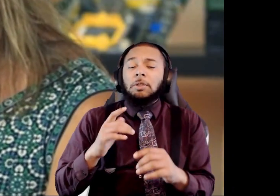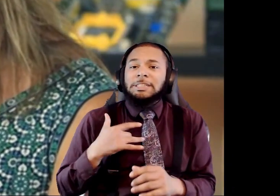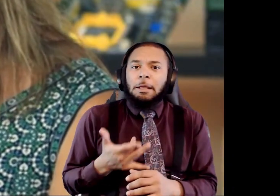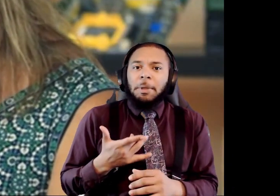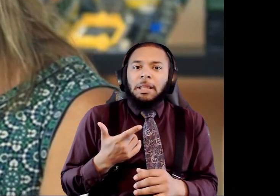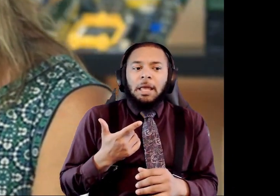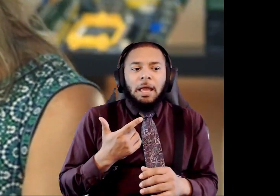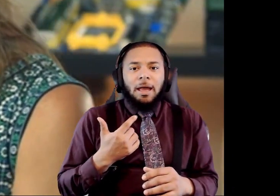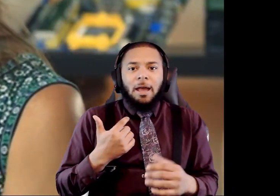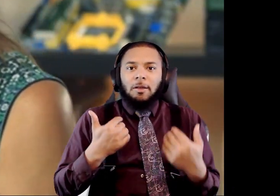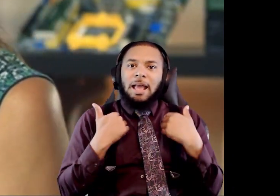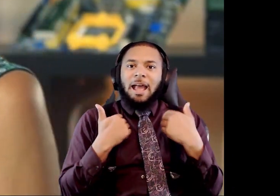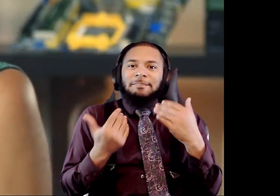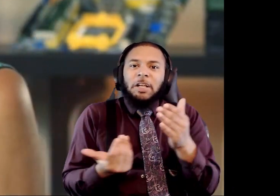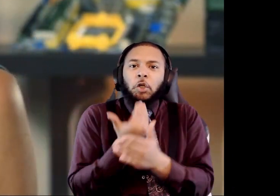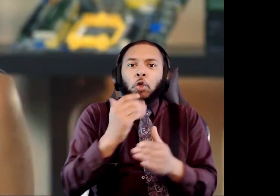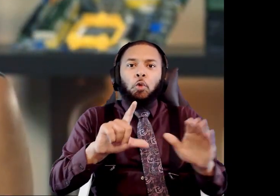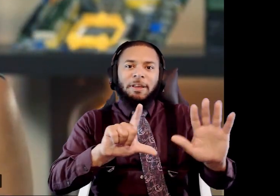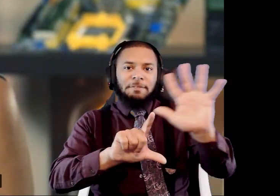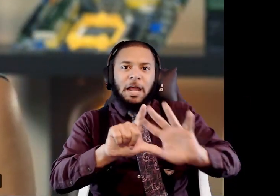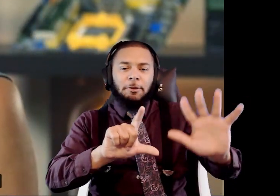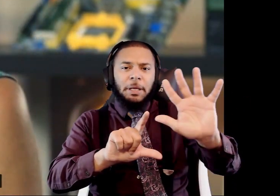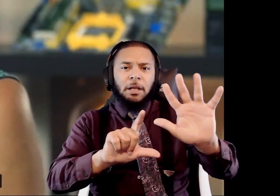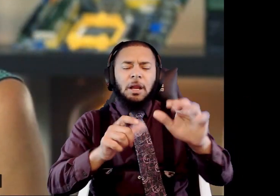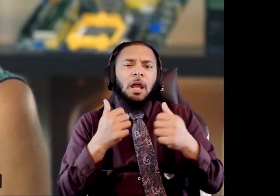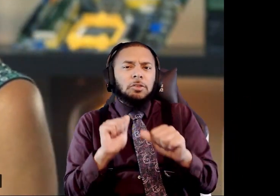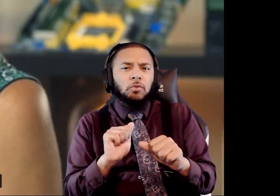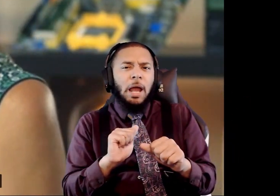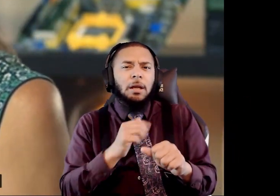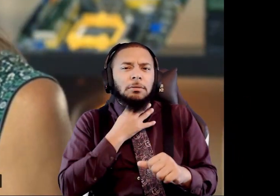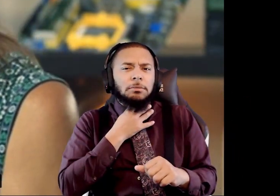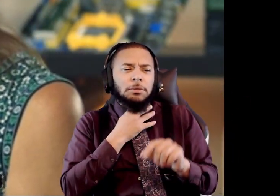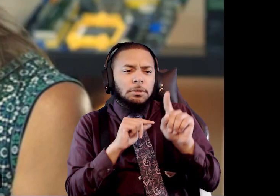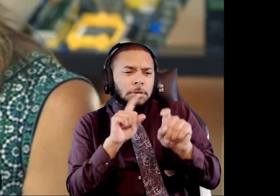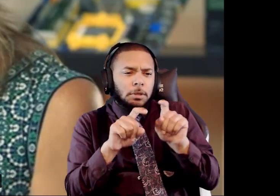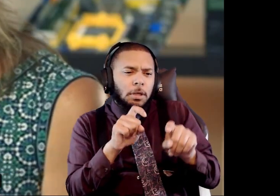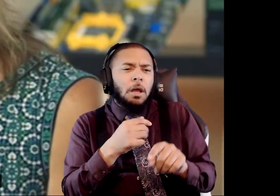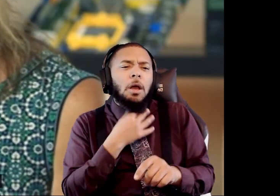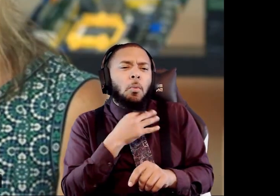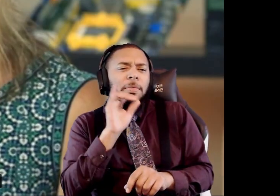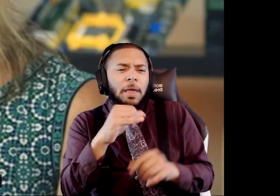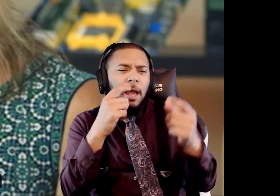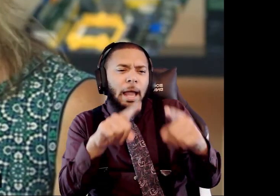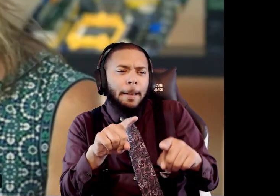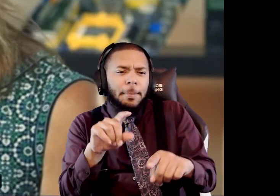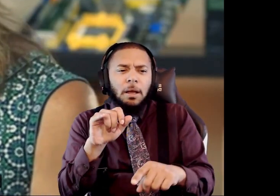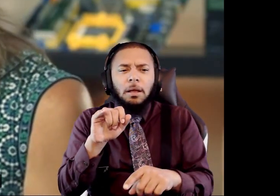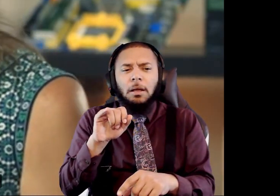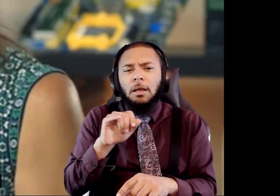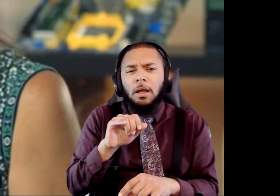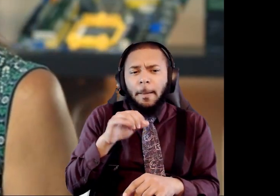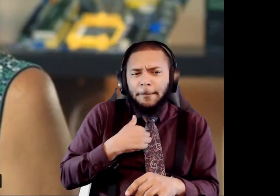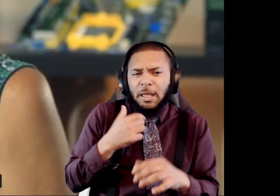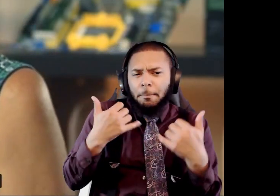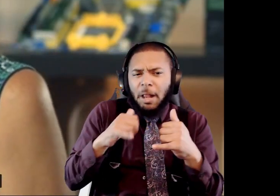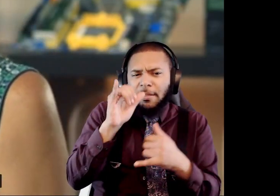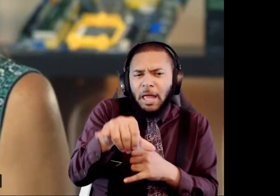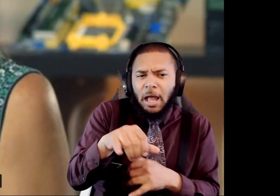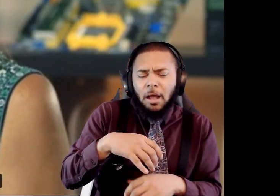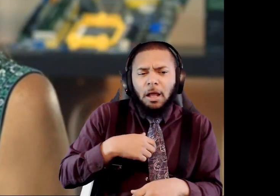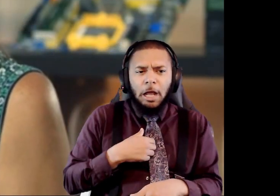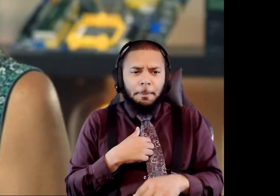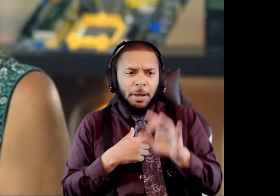environment, I try to ask questions like I did here. I wonder what would happen if. Sometimes those are the